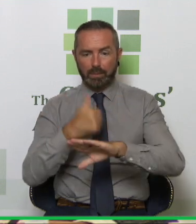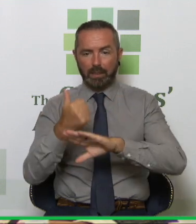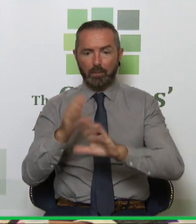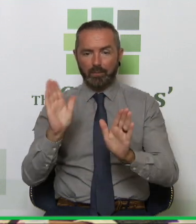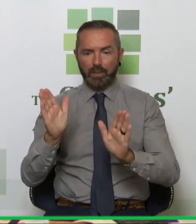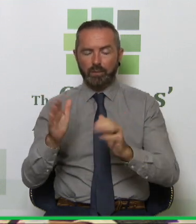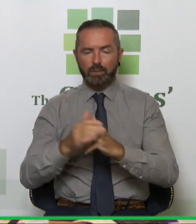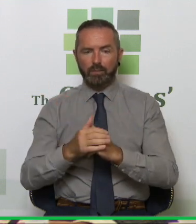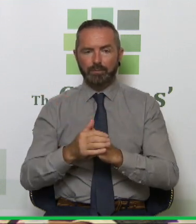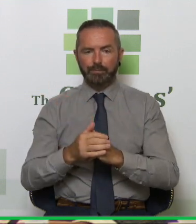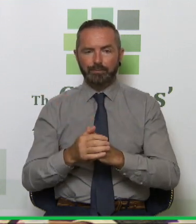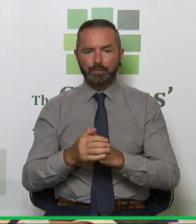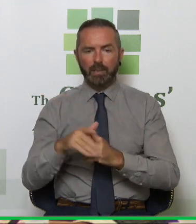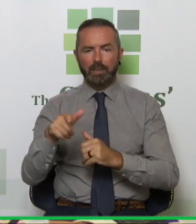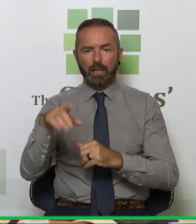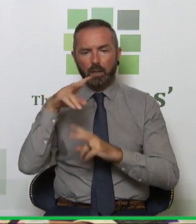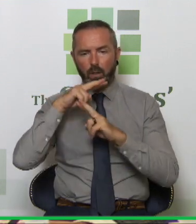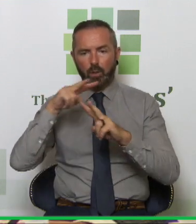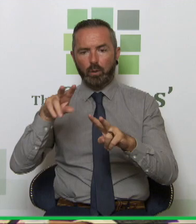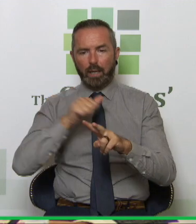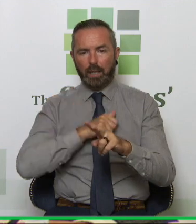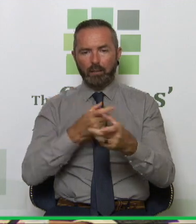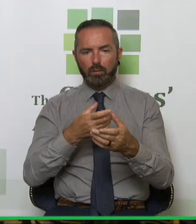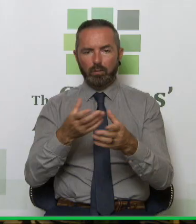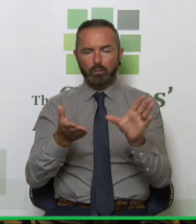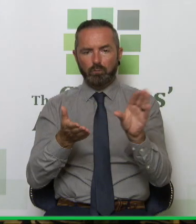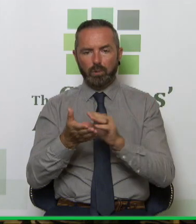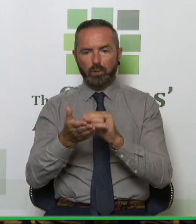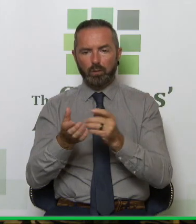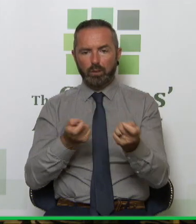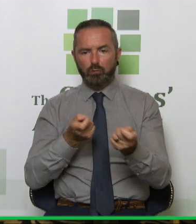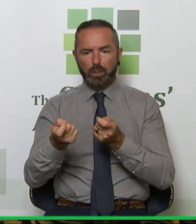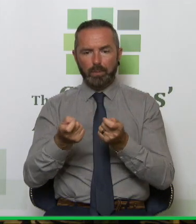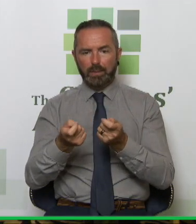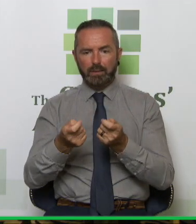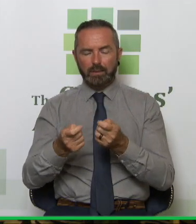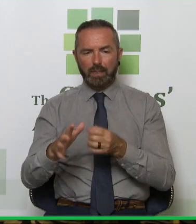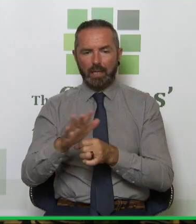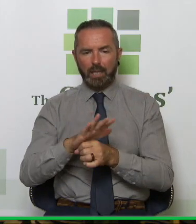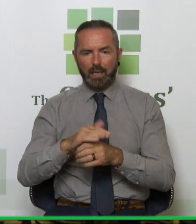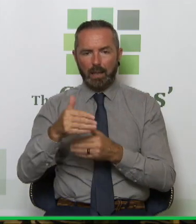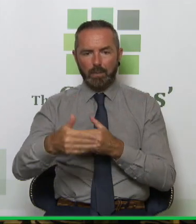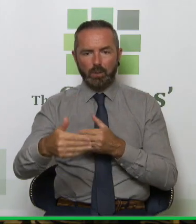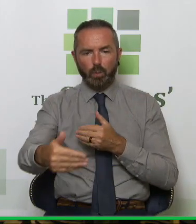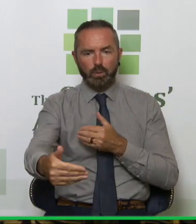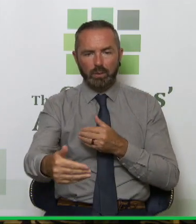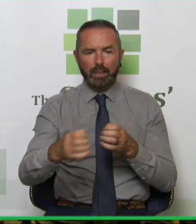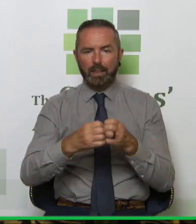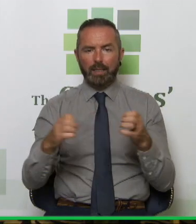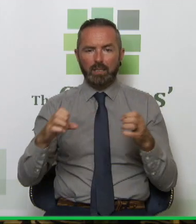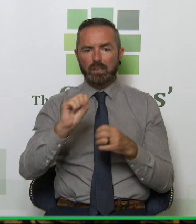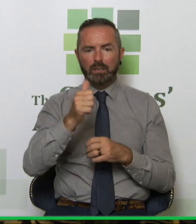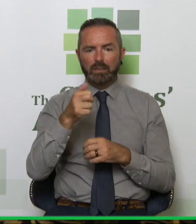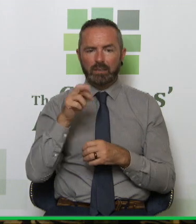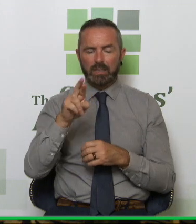at recording treatment episodes, and each of our SARE practitioners will be completing treatment